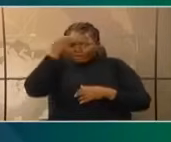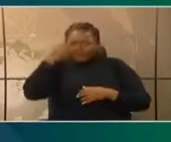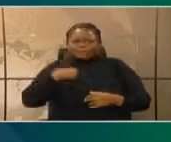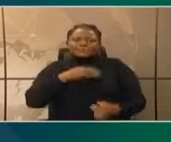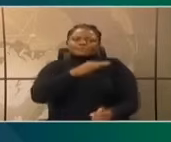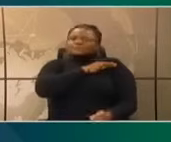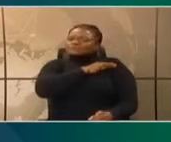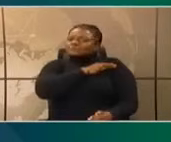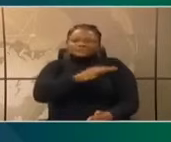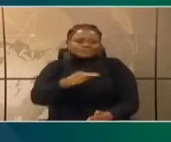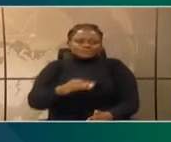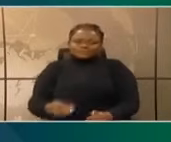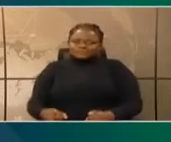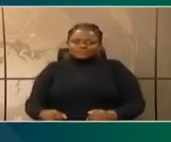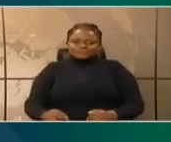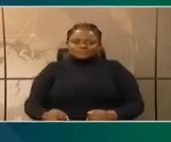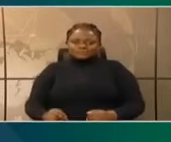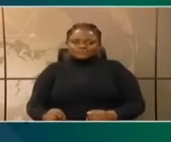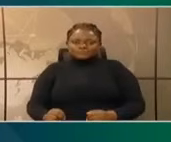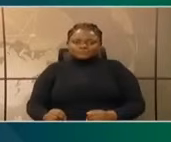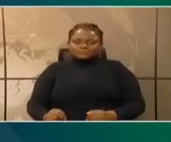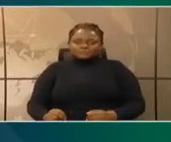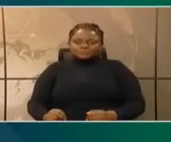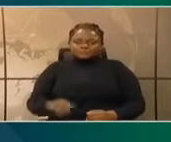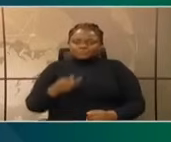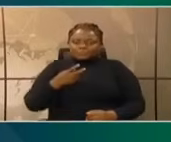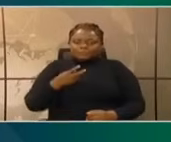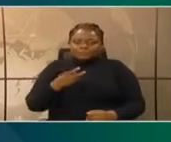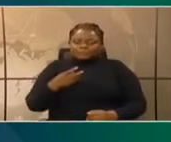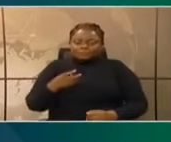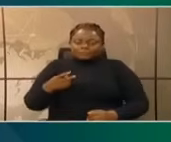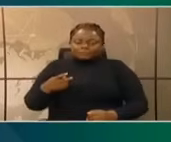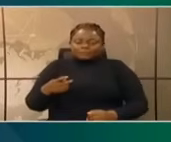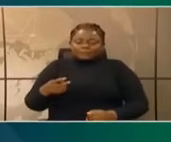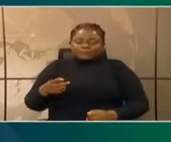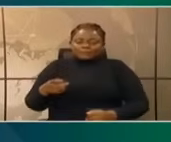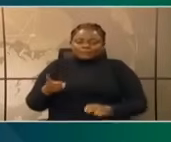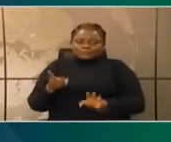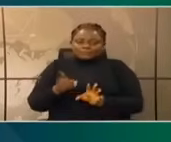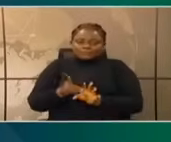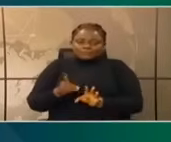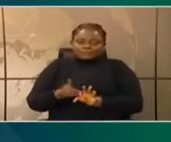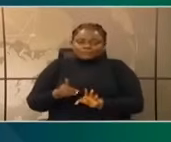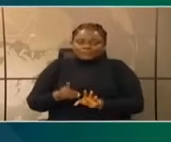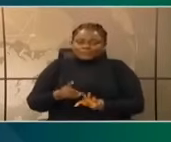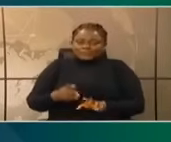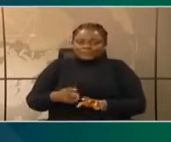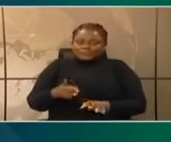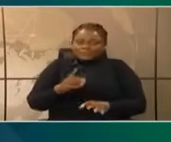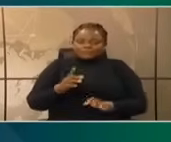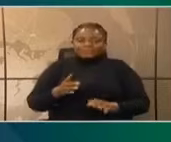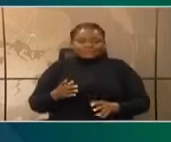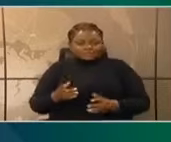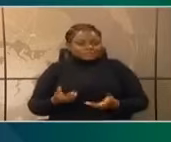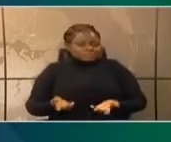Hey, my met in a mensa on Cassassa or Horosoka crack. Captain, I have never met your